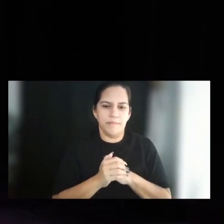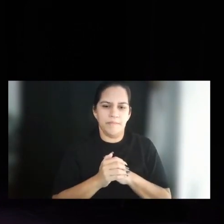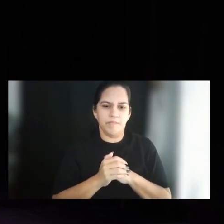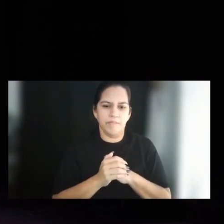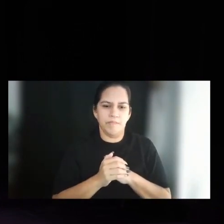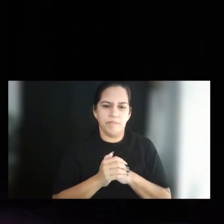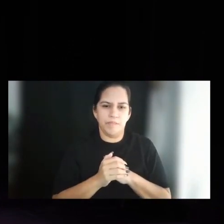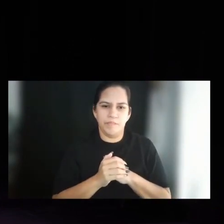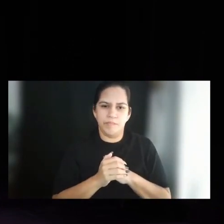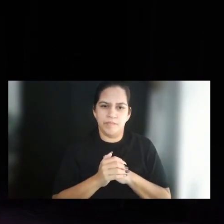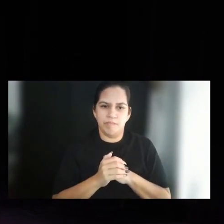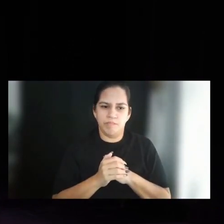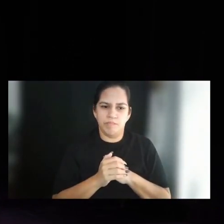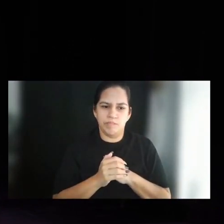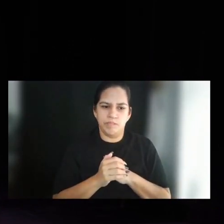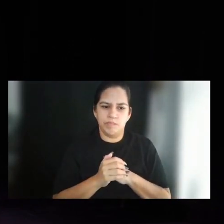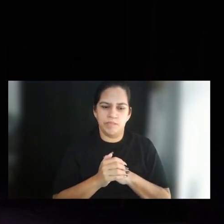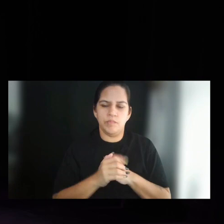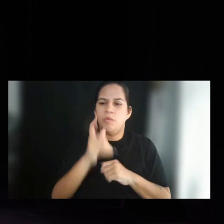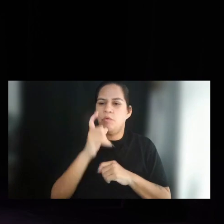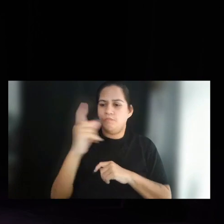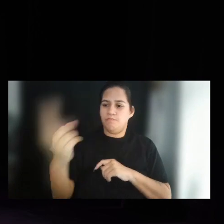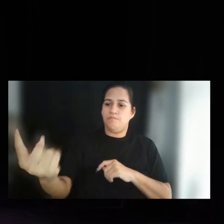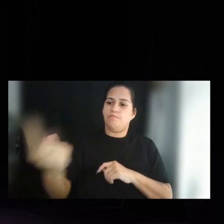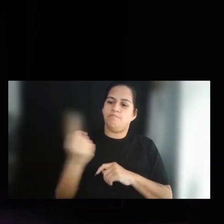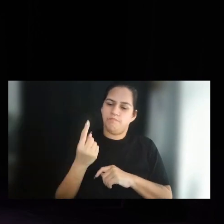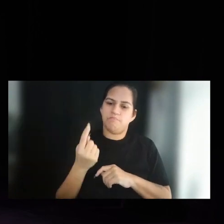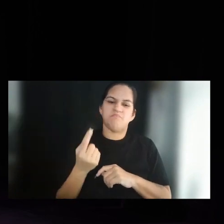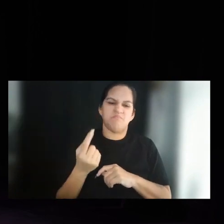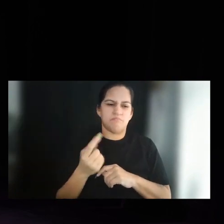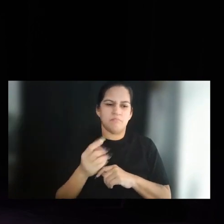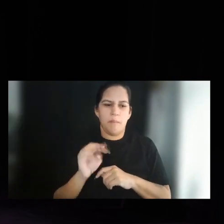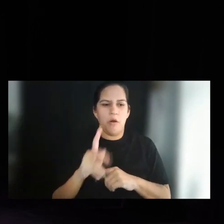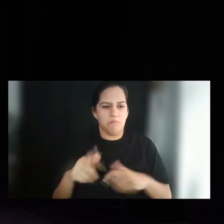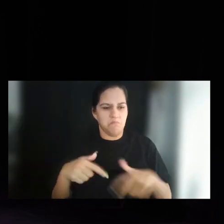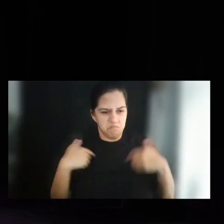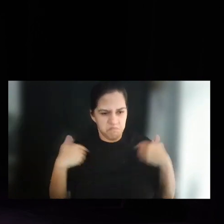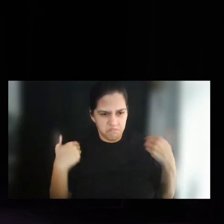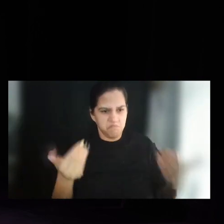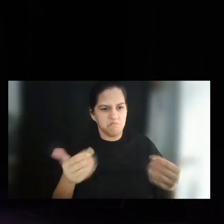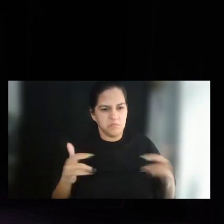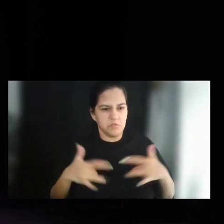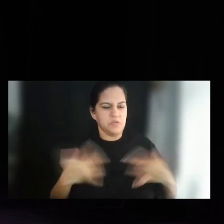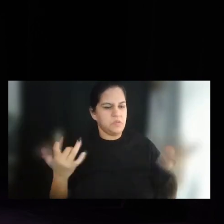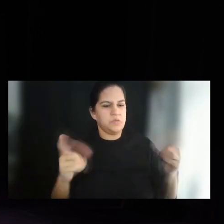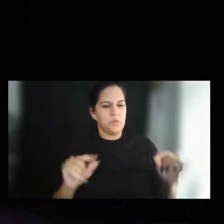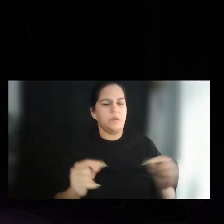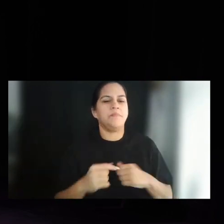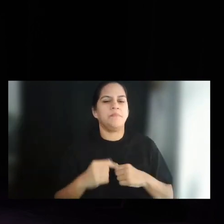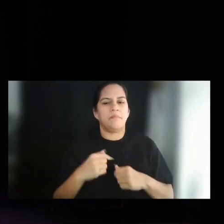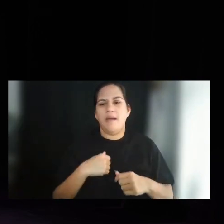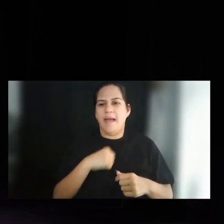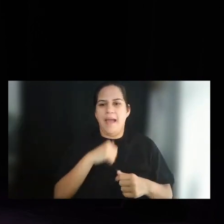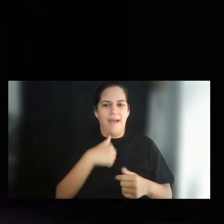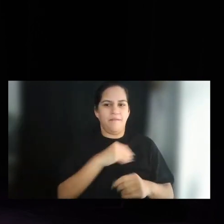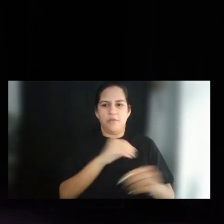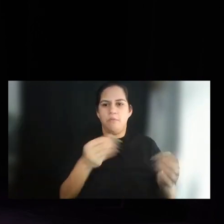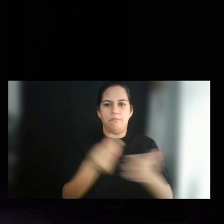Who came to me and said, Mark, let's do this. And that's when I didn't have a dime. They did it all on spec, if you will.